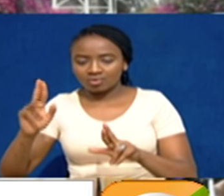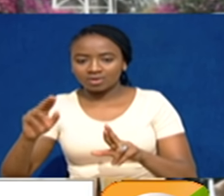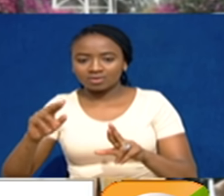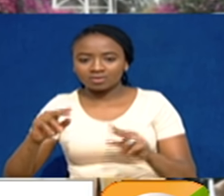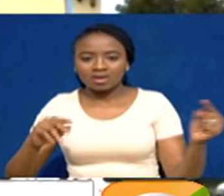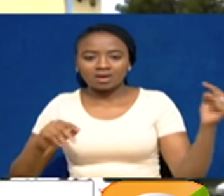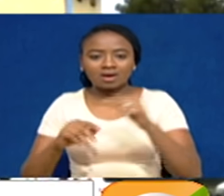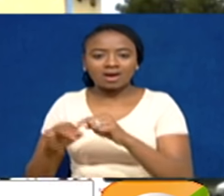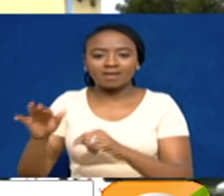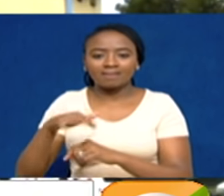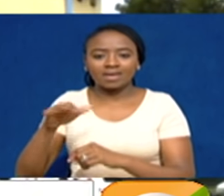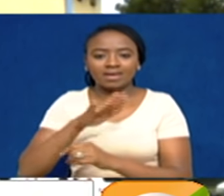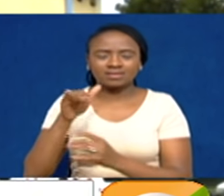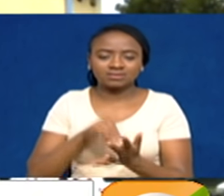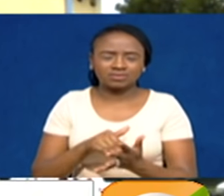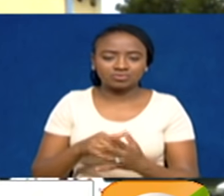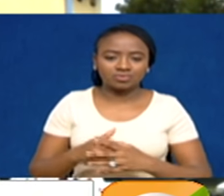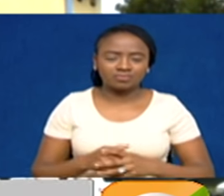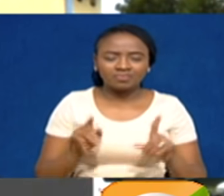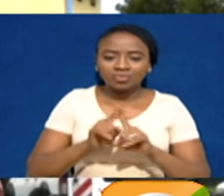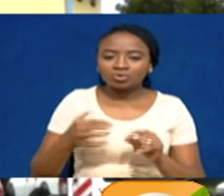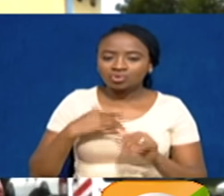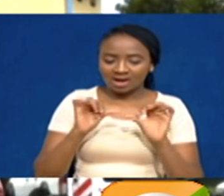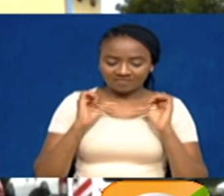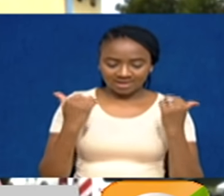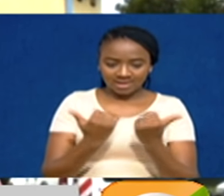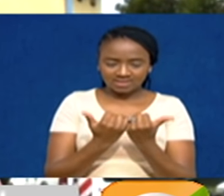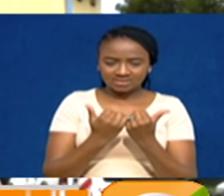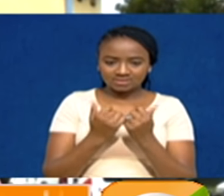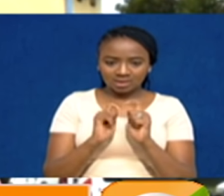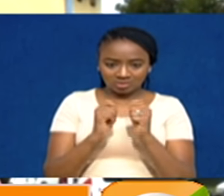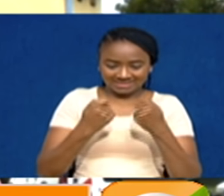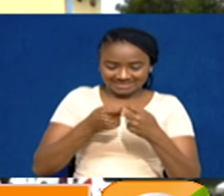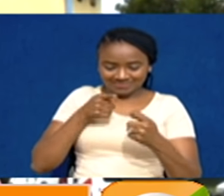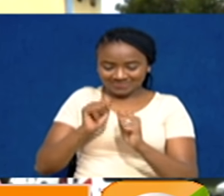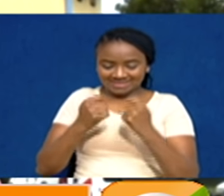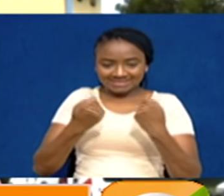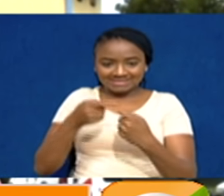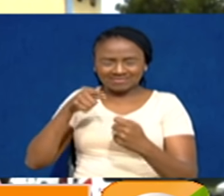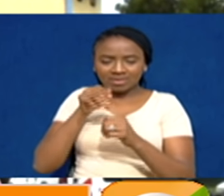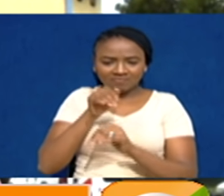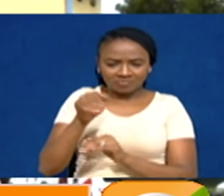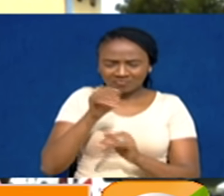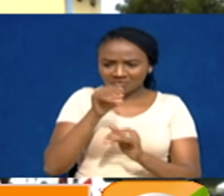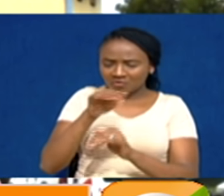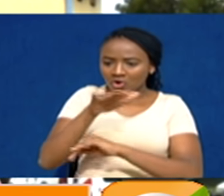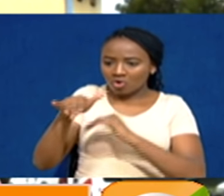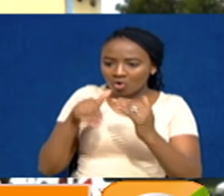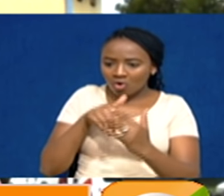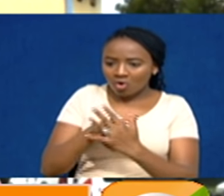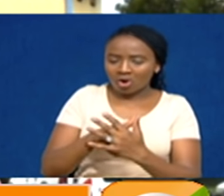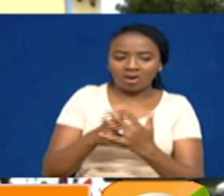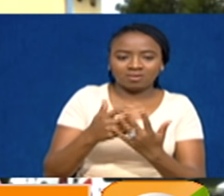inakuja eneo la Central. Tuko na Maldi HST mambaye sasa inaendelea sahi ya kufanya crackdown kwa all counterfeit thieves